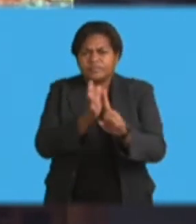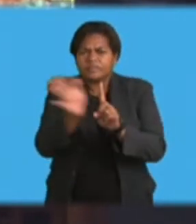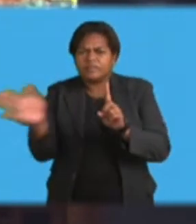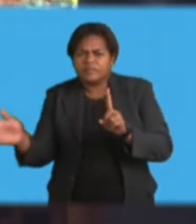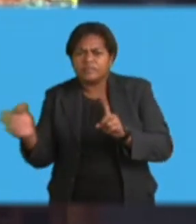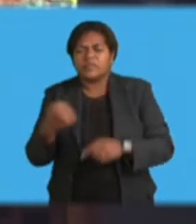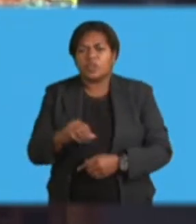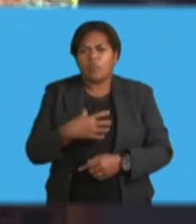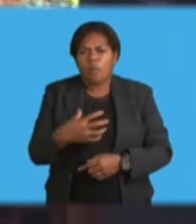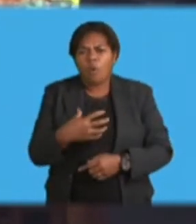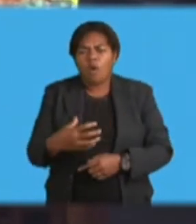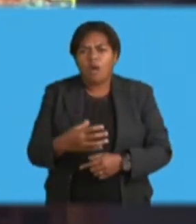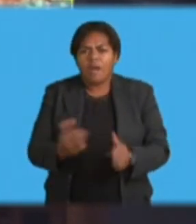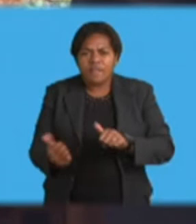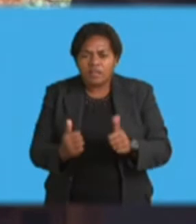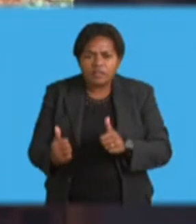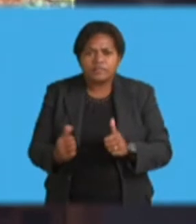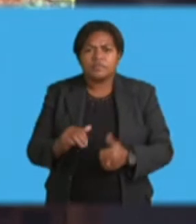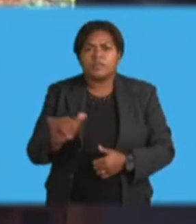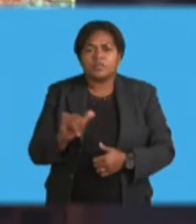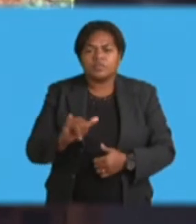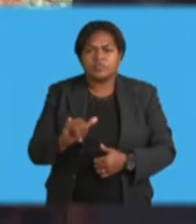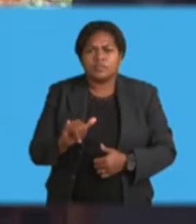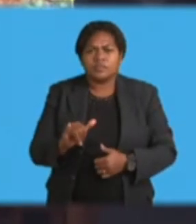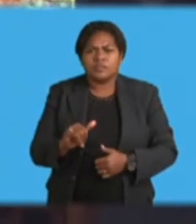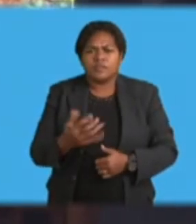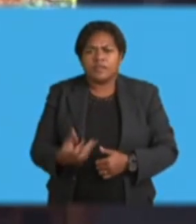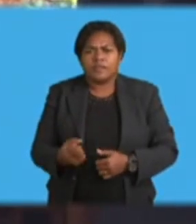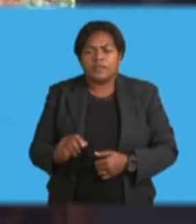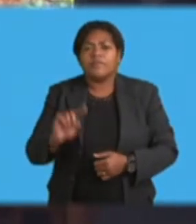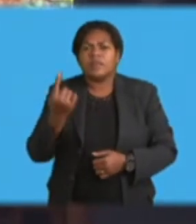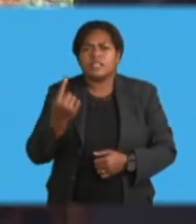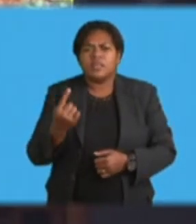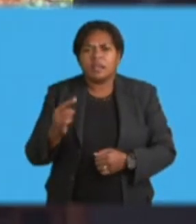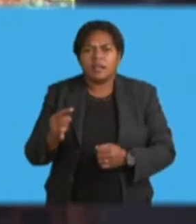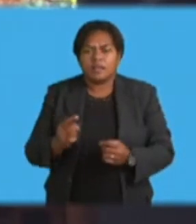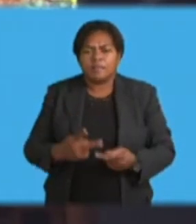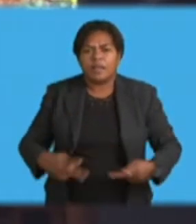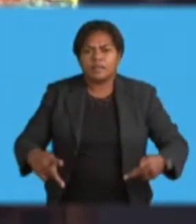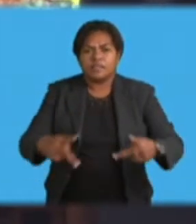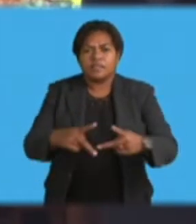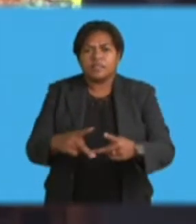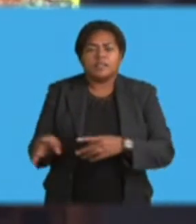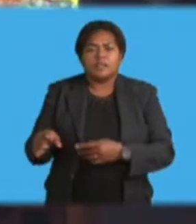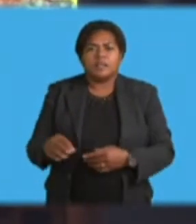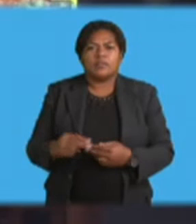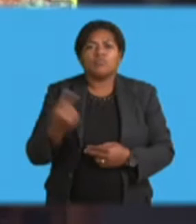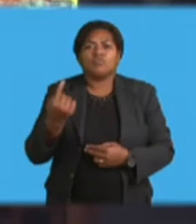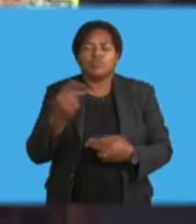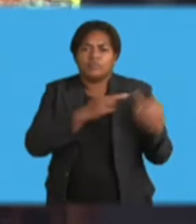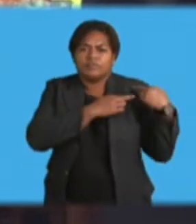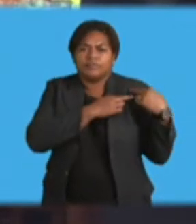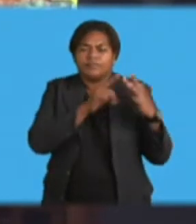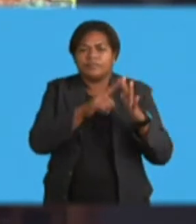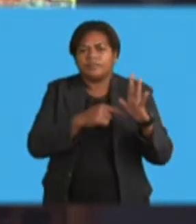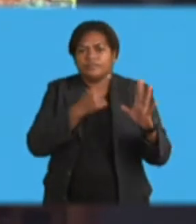longer effective as it was proposed in the first study by JICA. Mr. Speaker, the Ministry of Waterways has been constructing